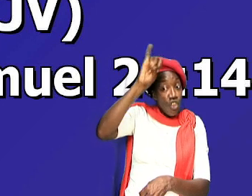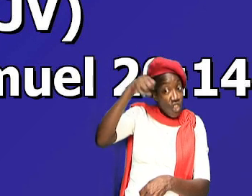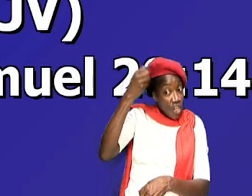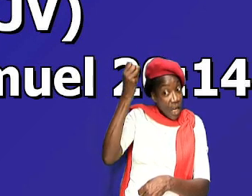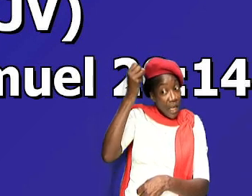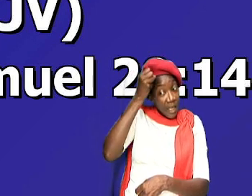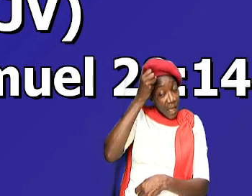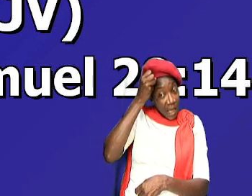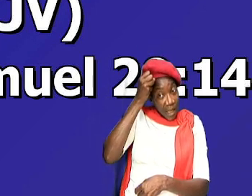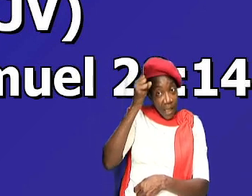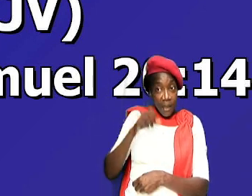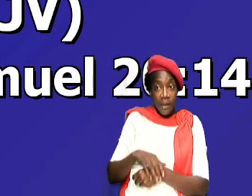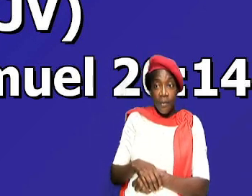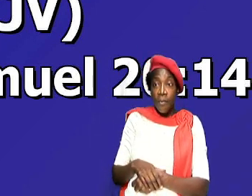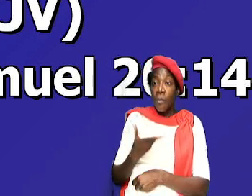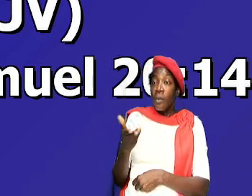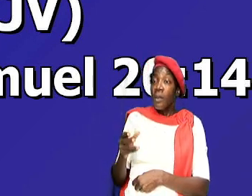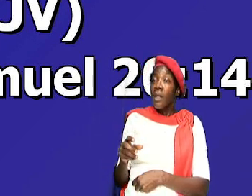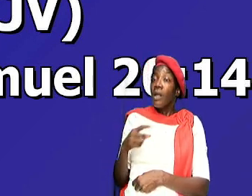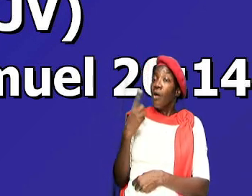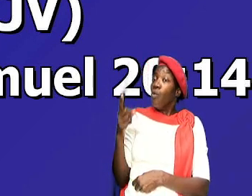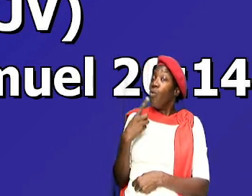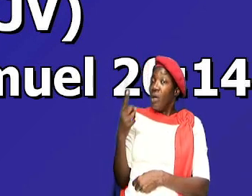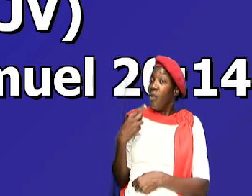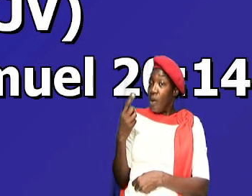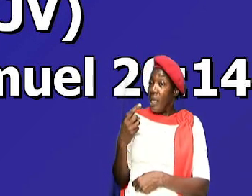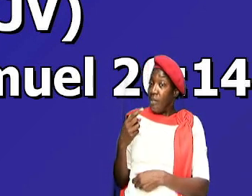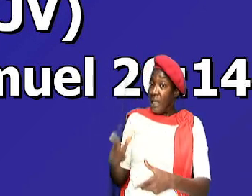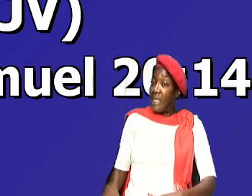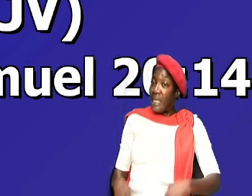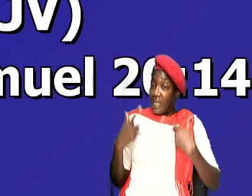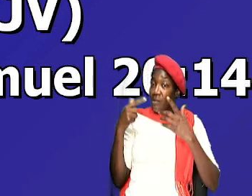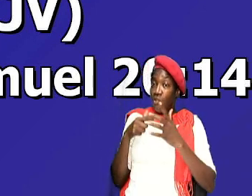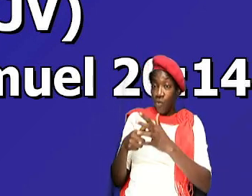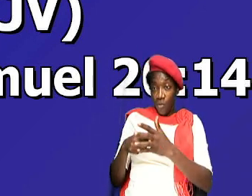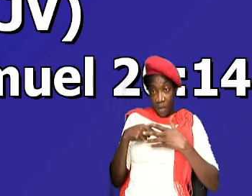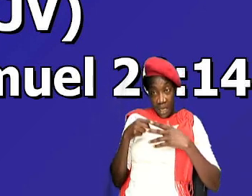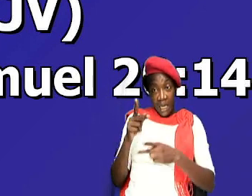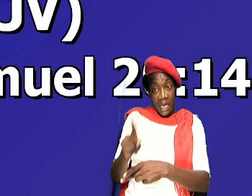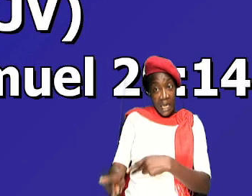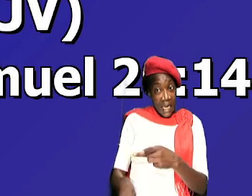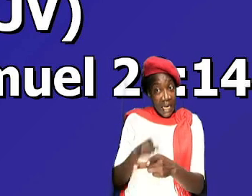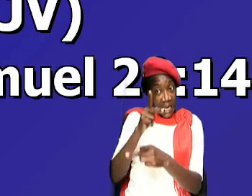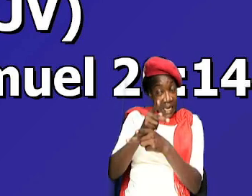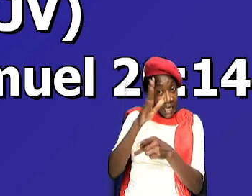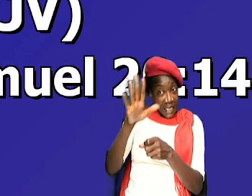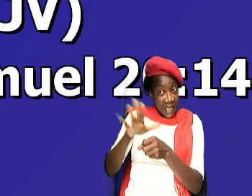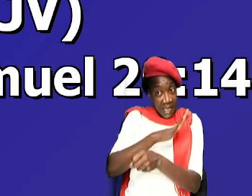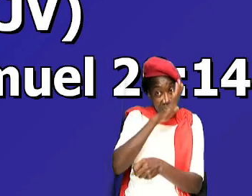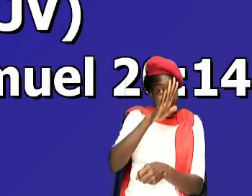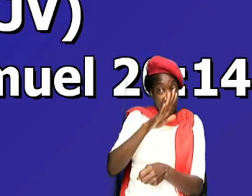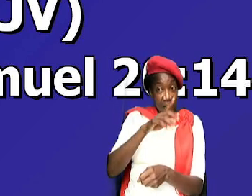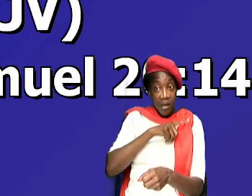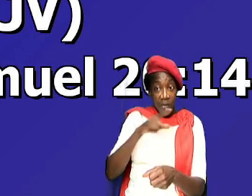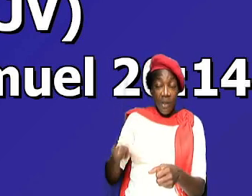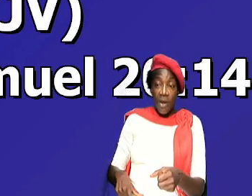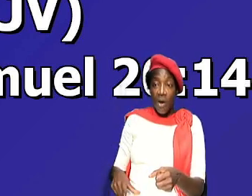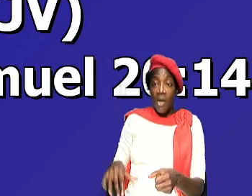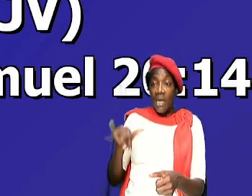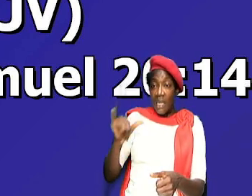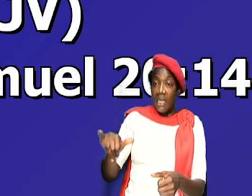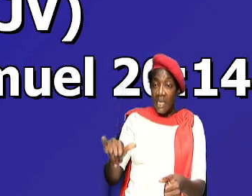And thou shalt not only, while yet I live, show me kindness, show me the kindness of the Lord, that I